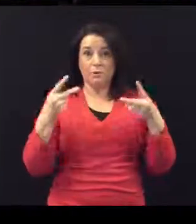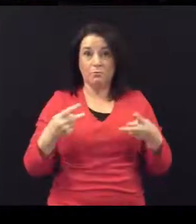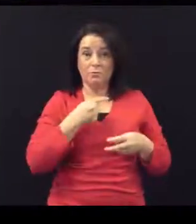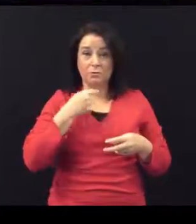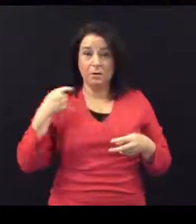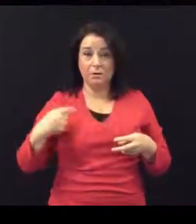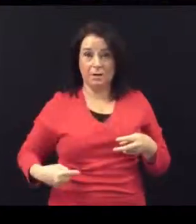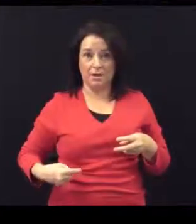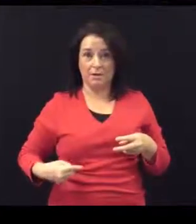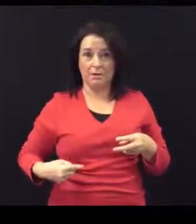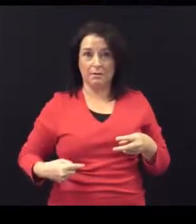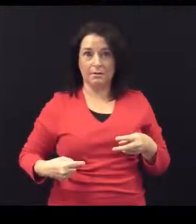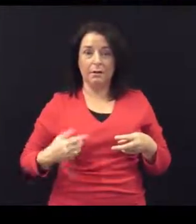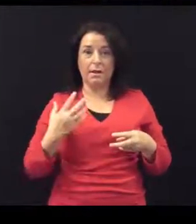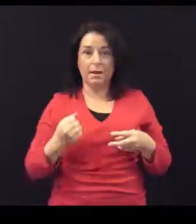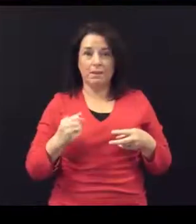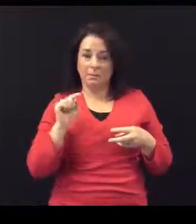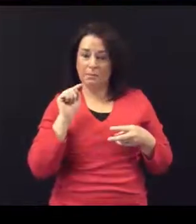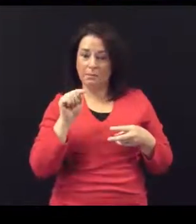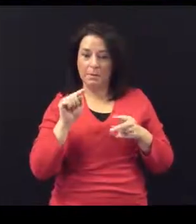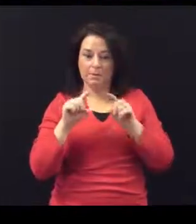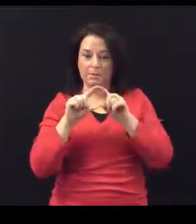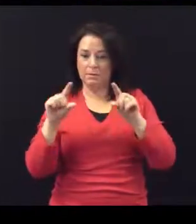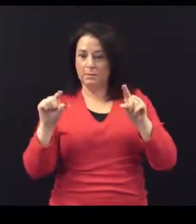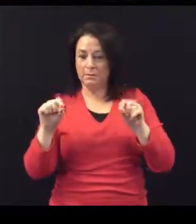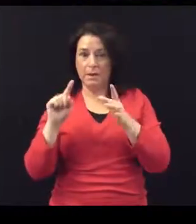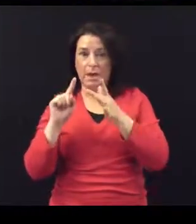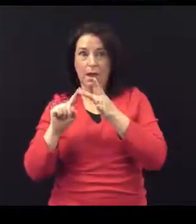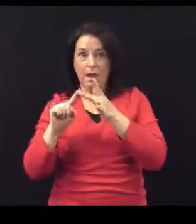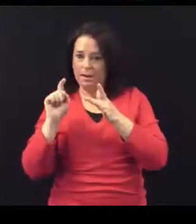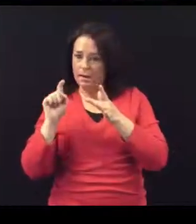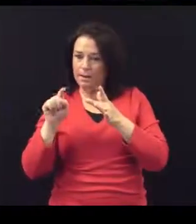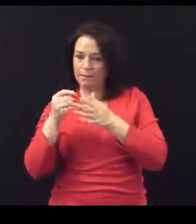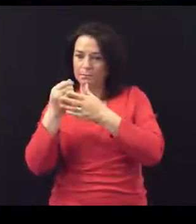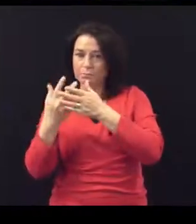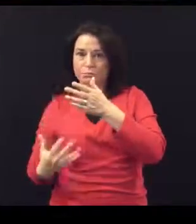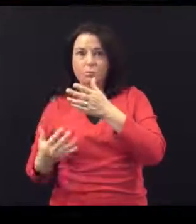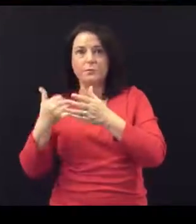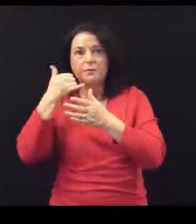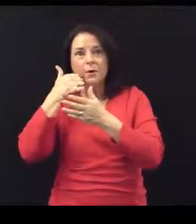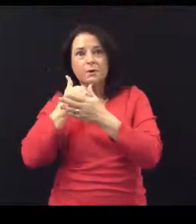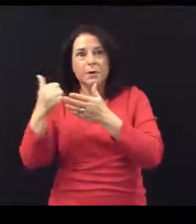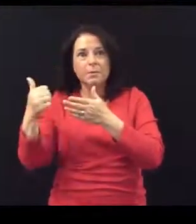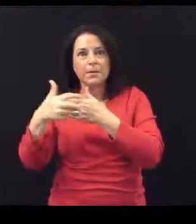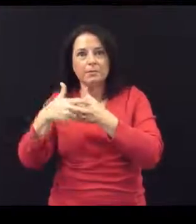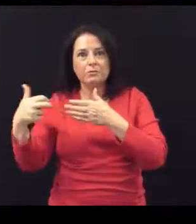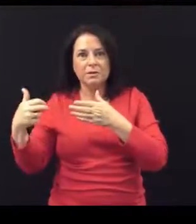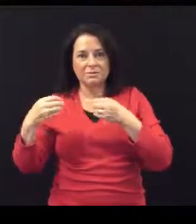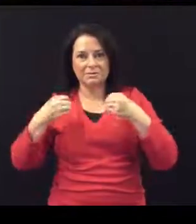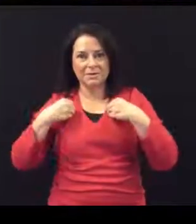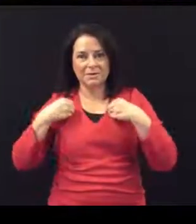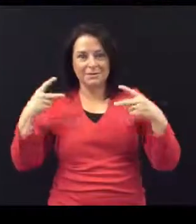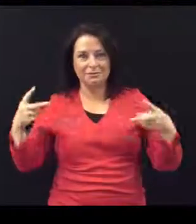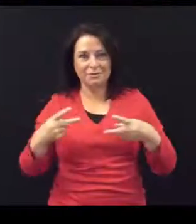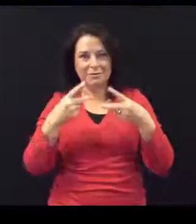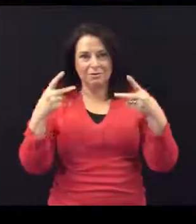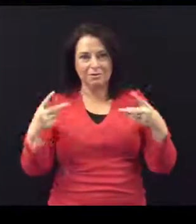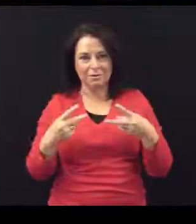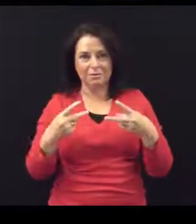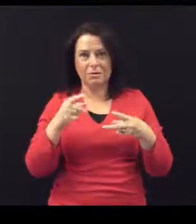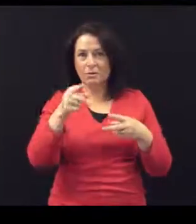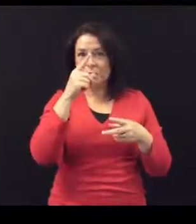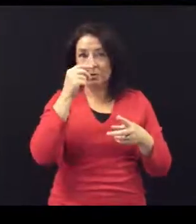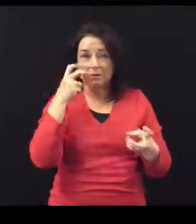I button on the pin to find out the exact address and phone number for the business. You can do similar searches for pretty much whatever you're looking